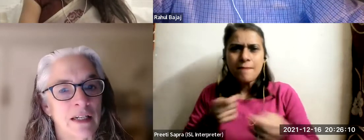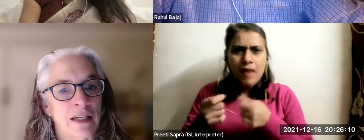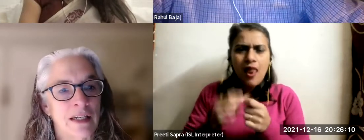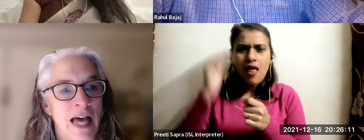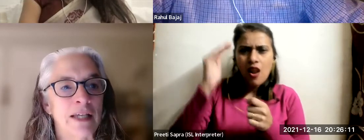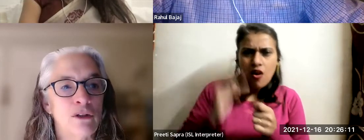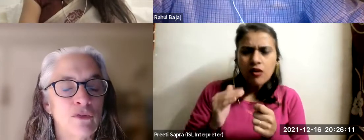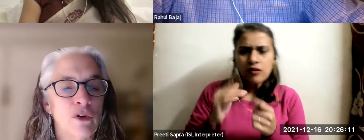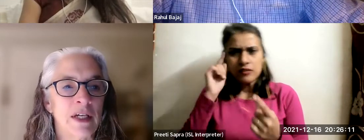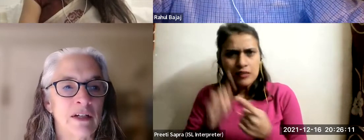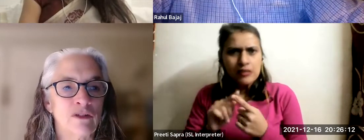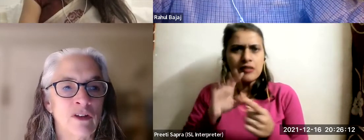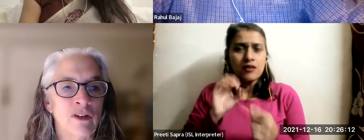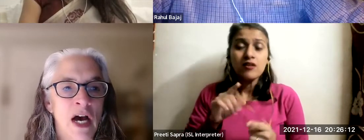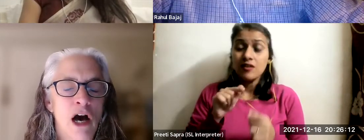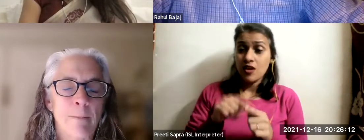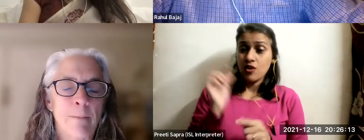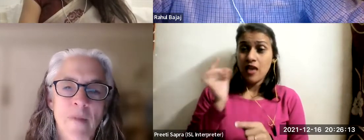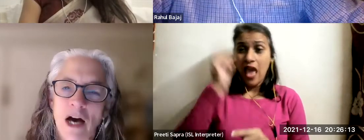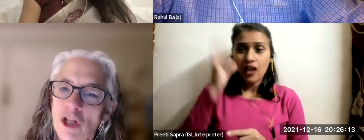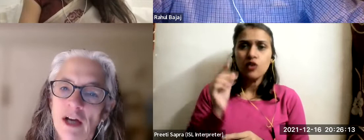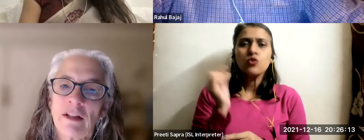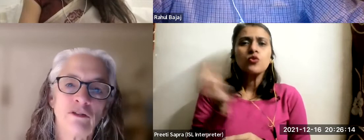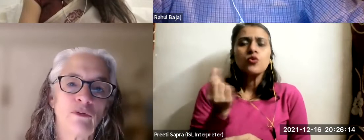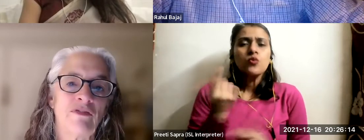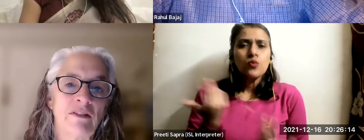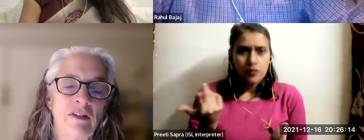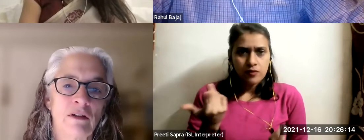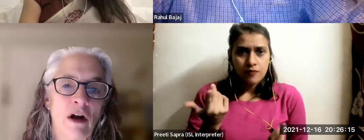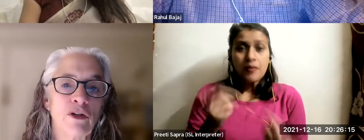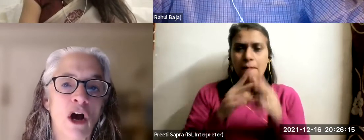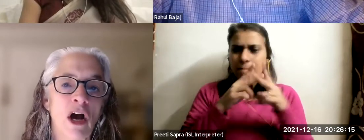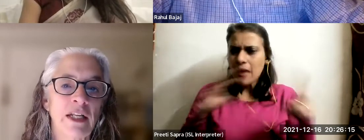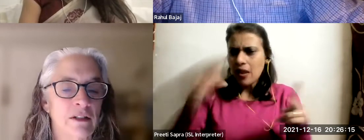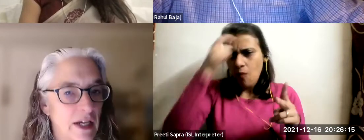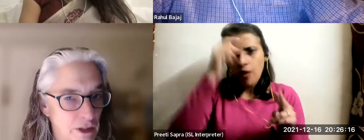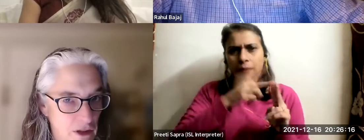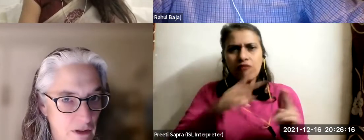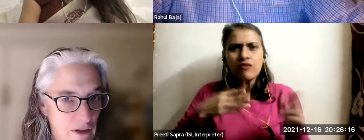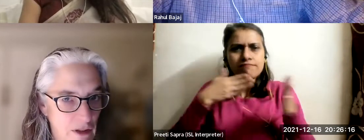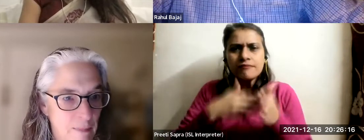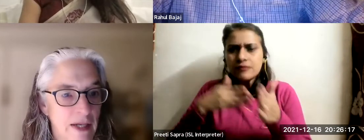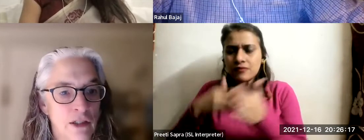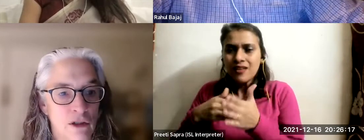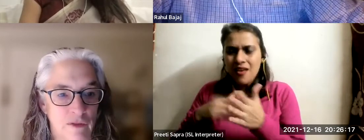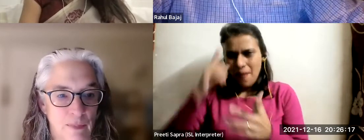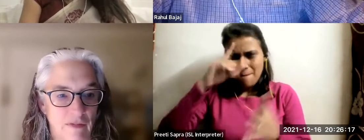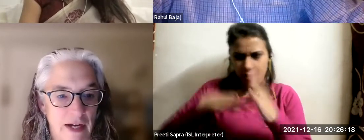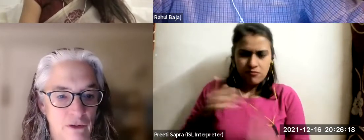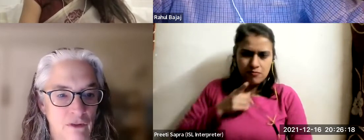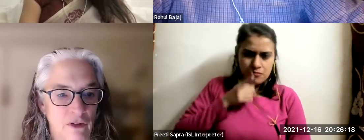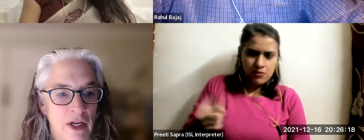it that useful, because a lot of the issues we face here are not intentional by the